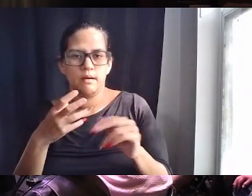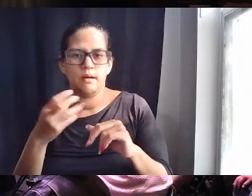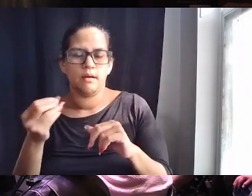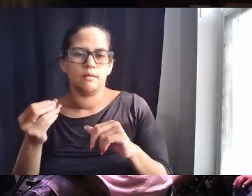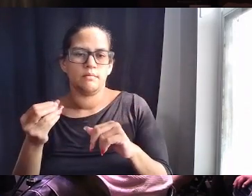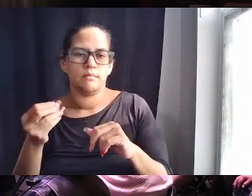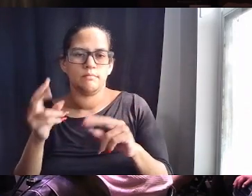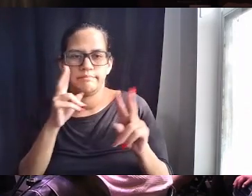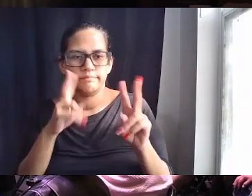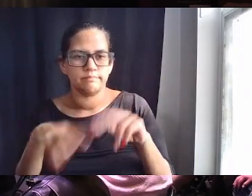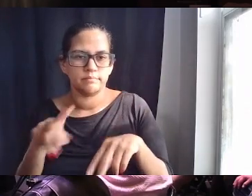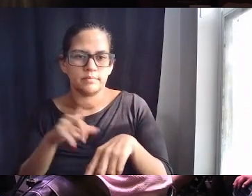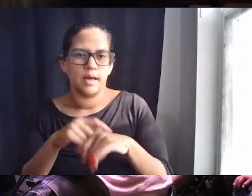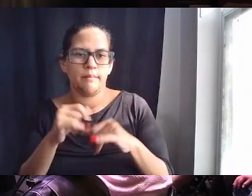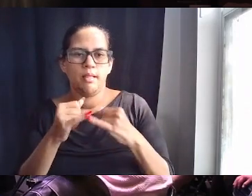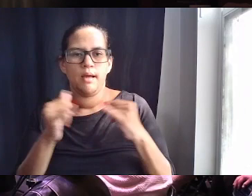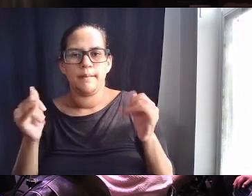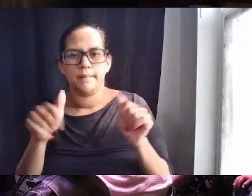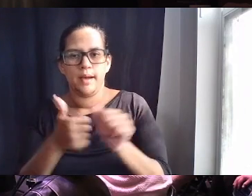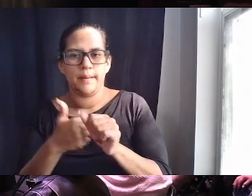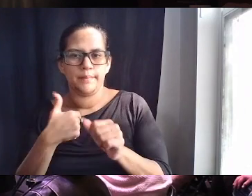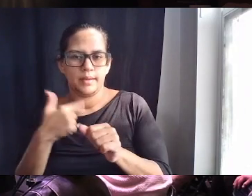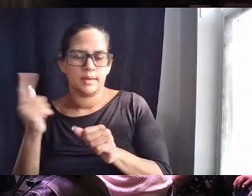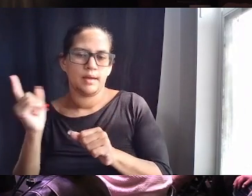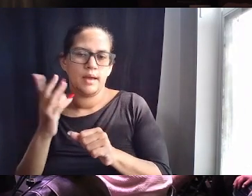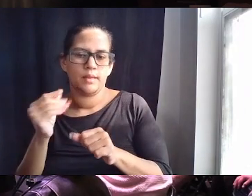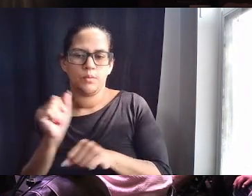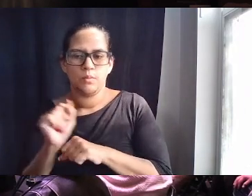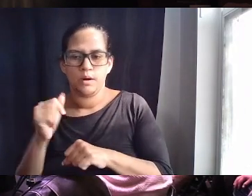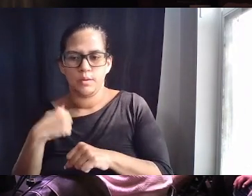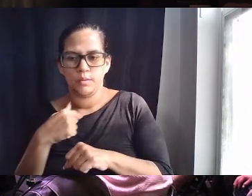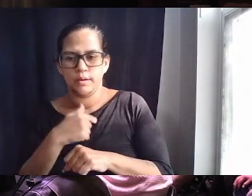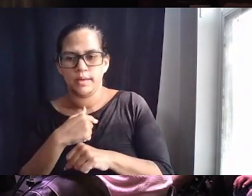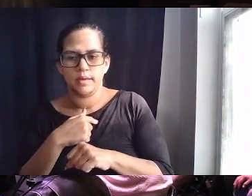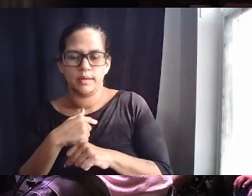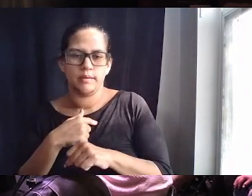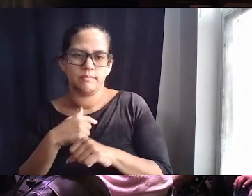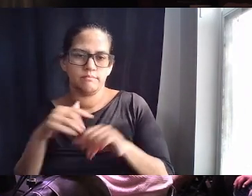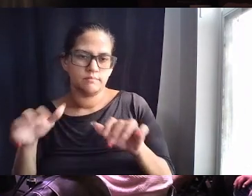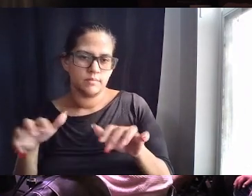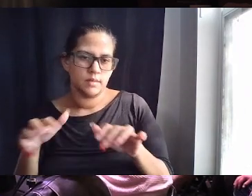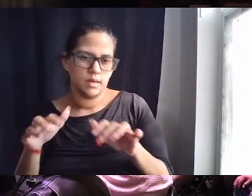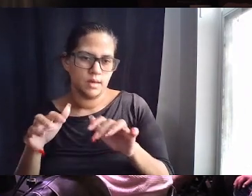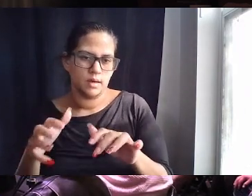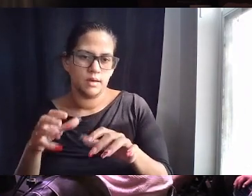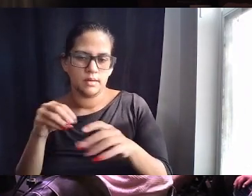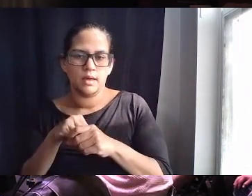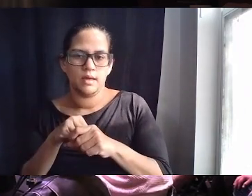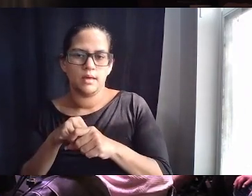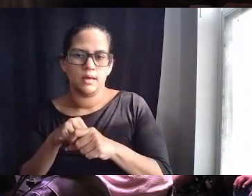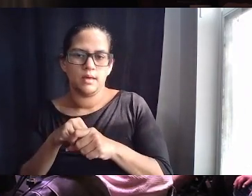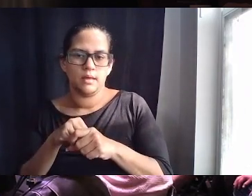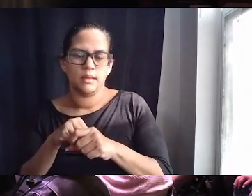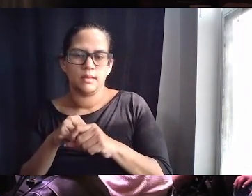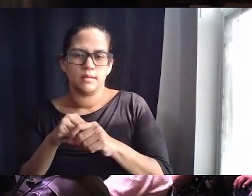timeline behind me and the work we've done and the fill in the last 10